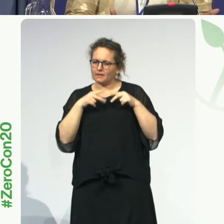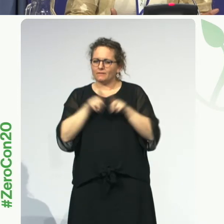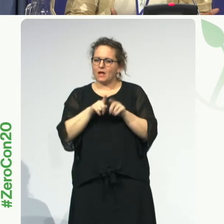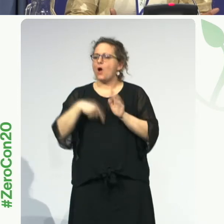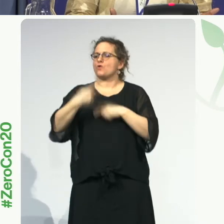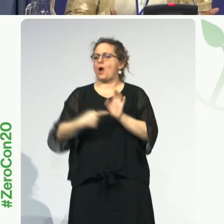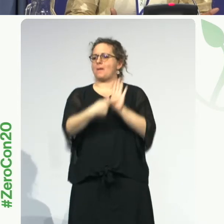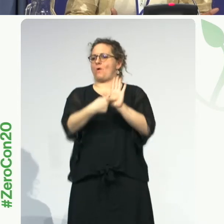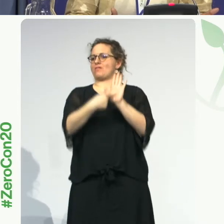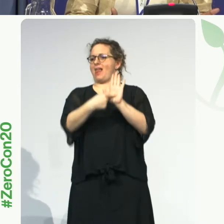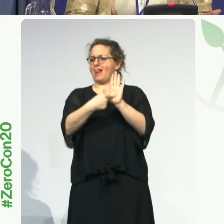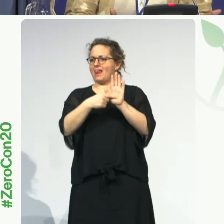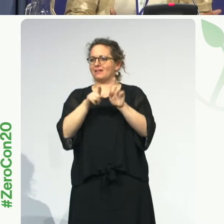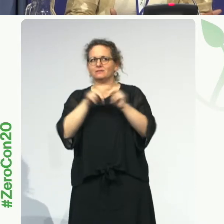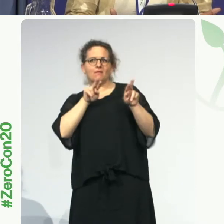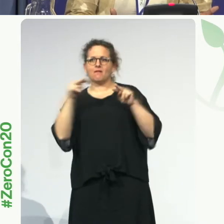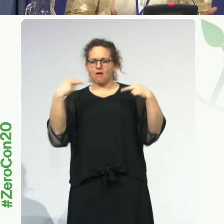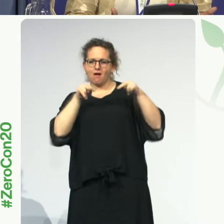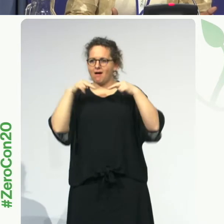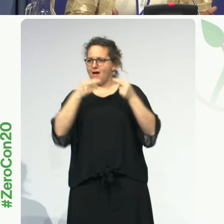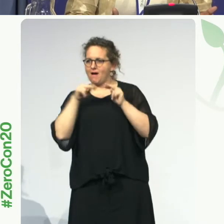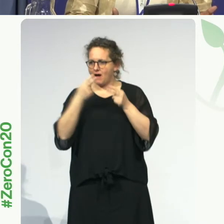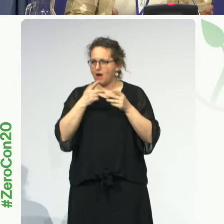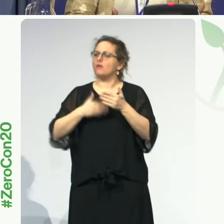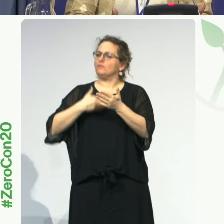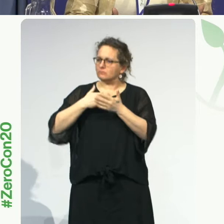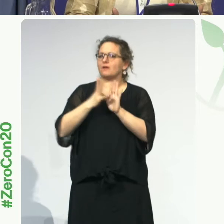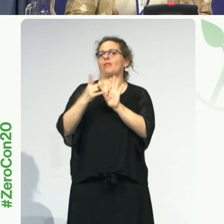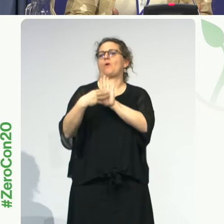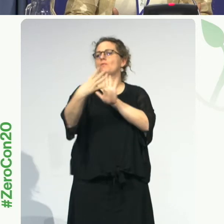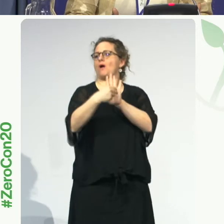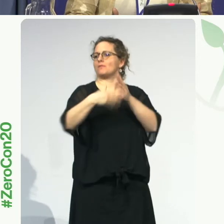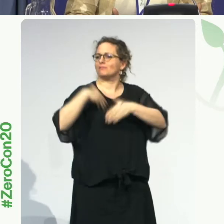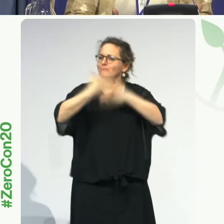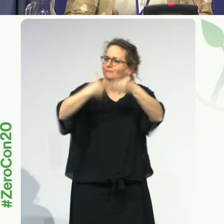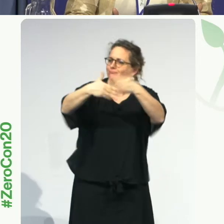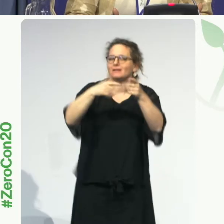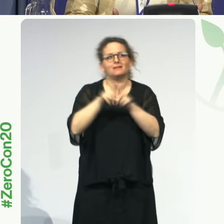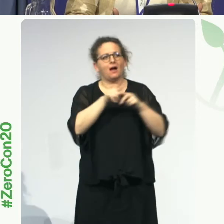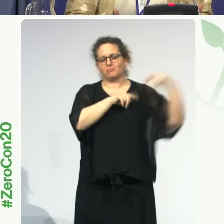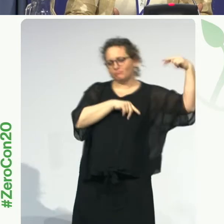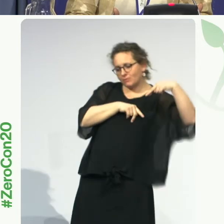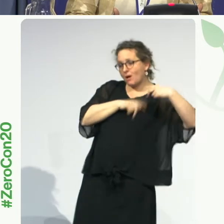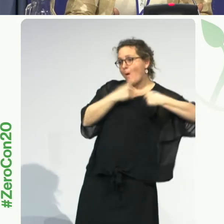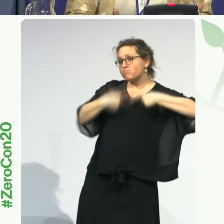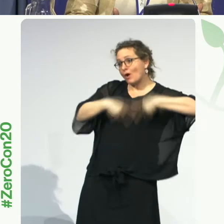it's important for the various schools to be participating in policy and program development. Thank